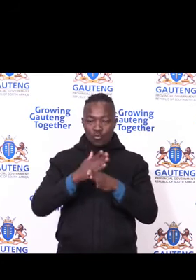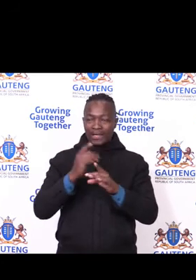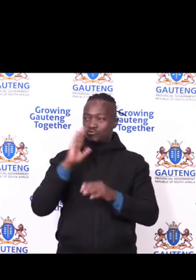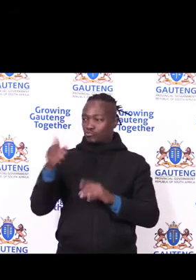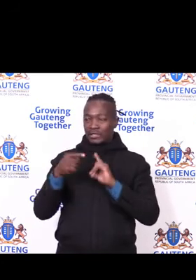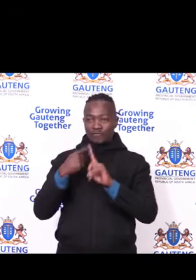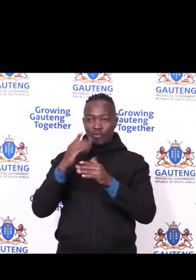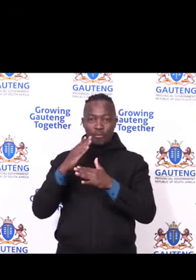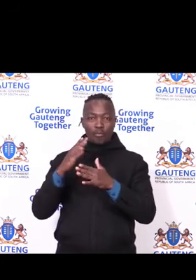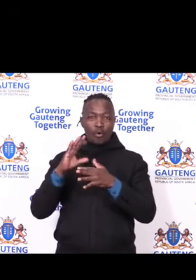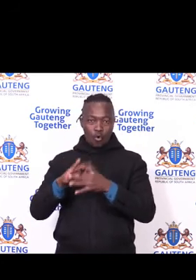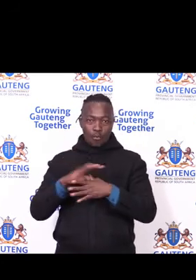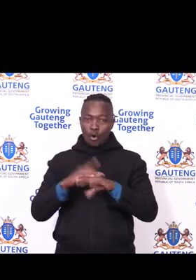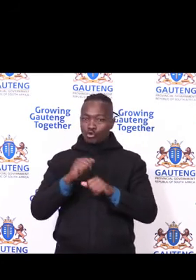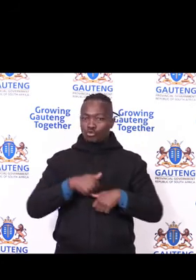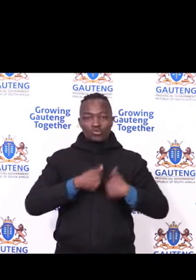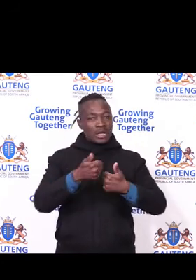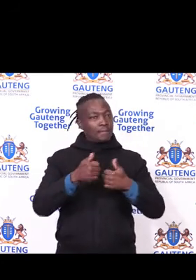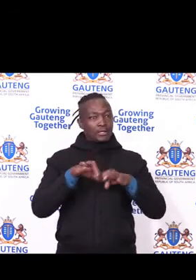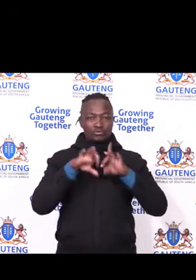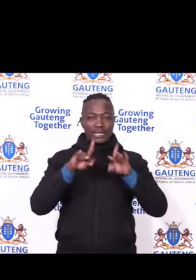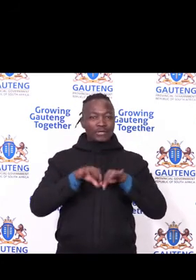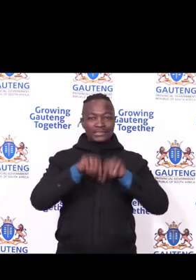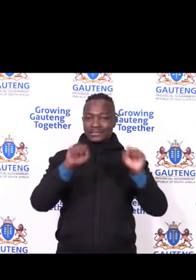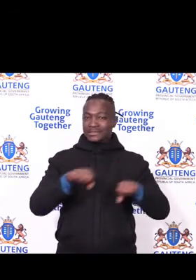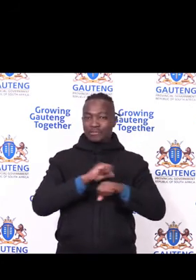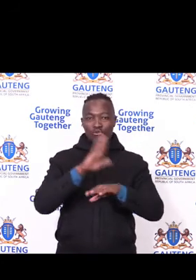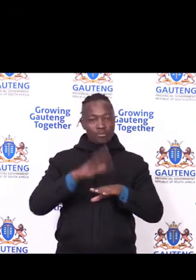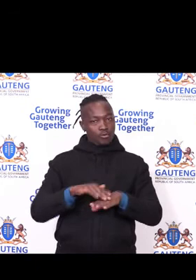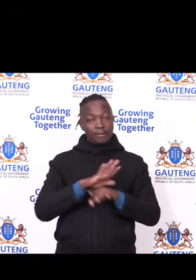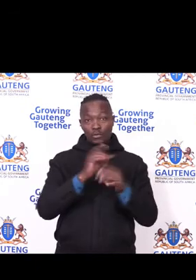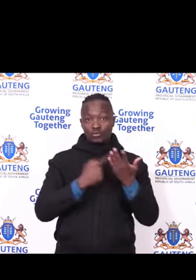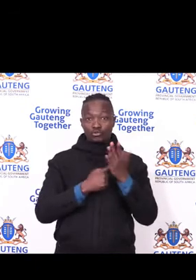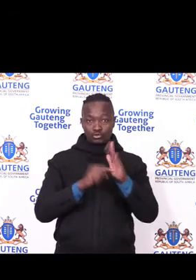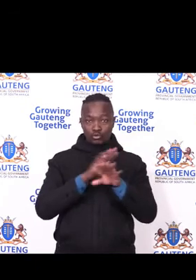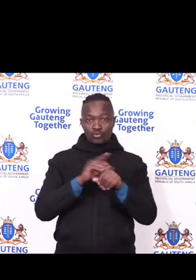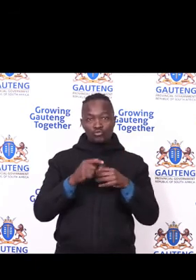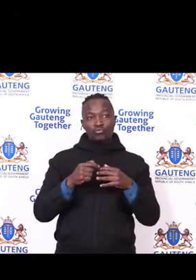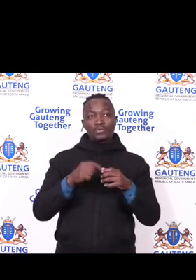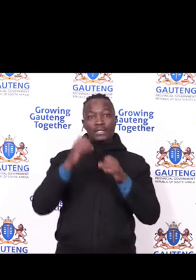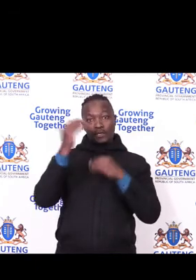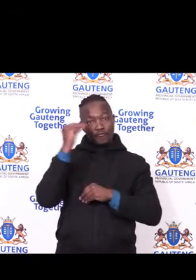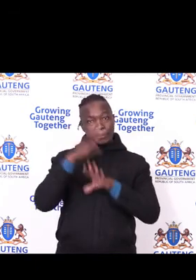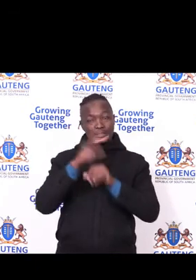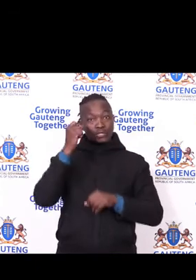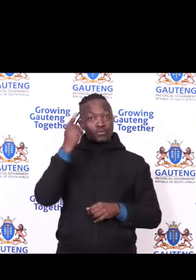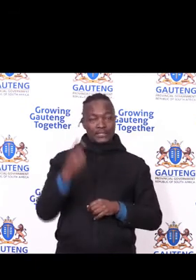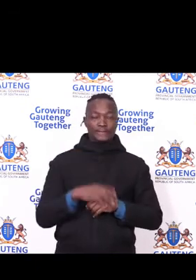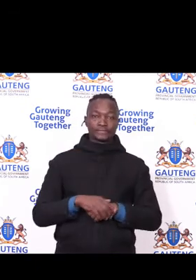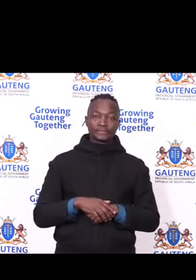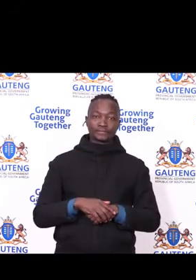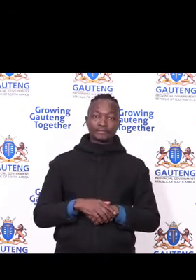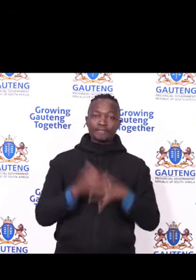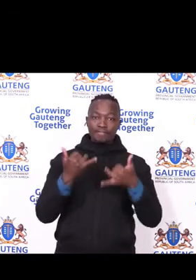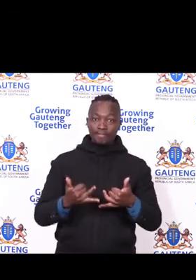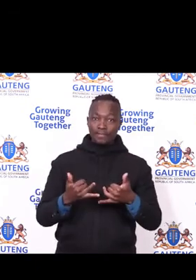to the education system forever. So we'll share that information with you so that you have an idea. We are sharing with you the number